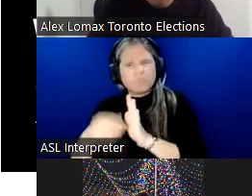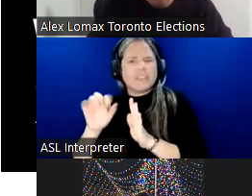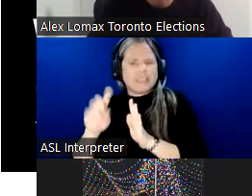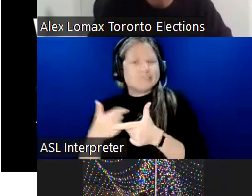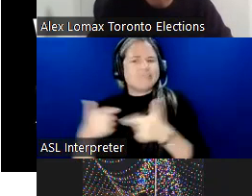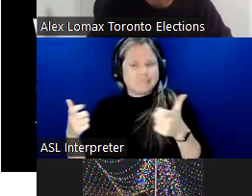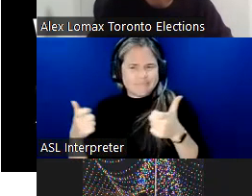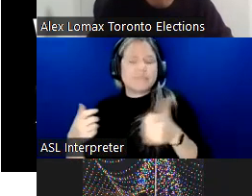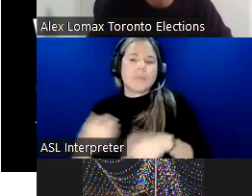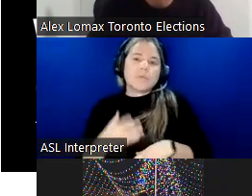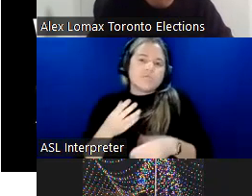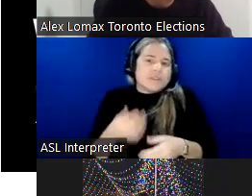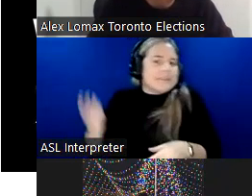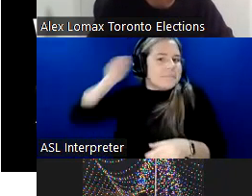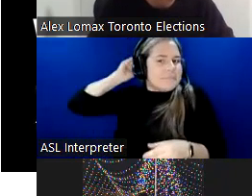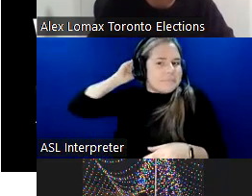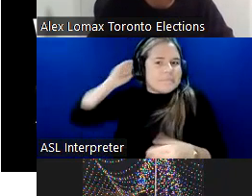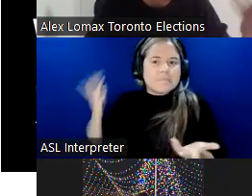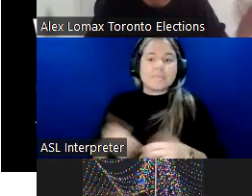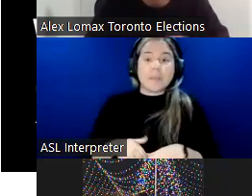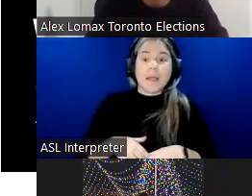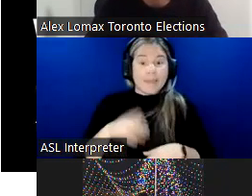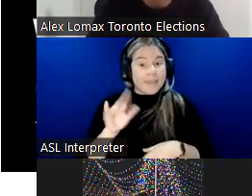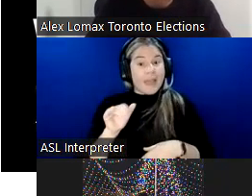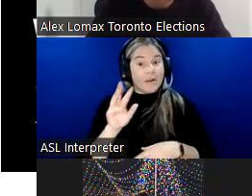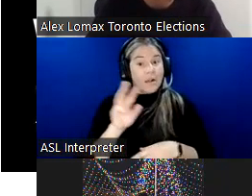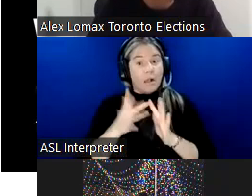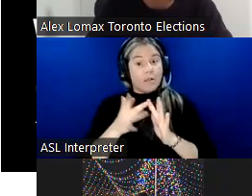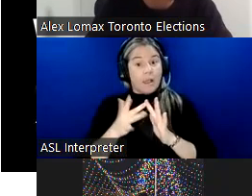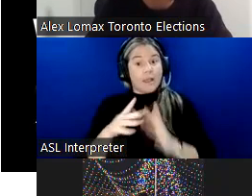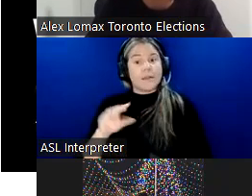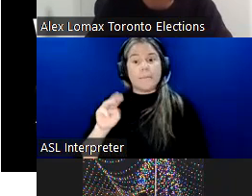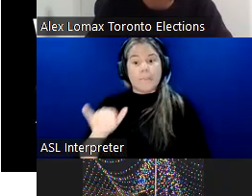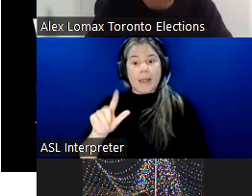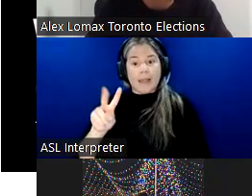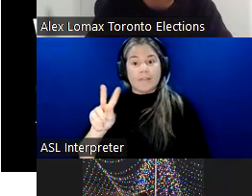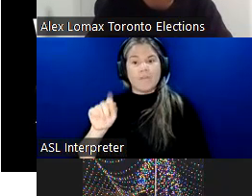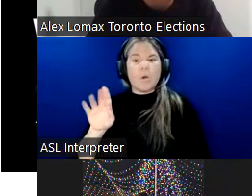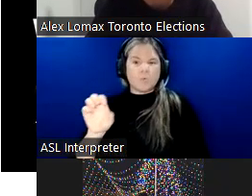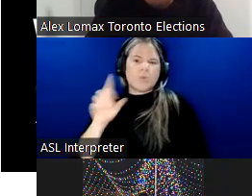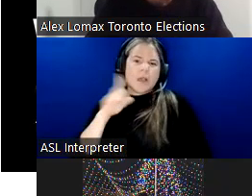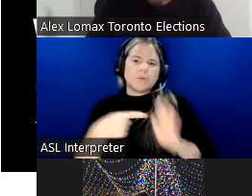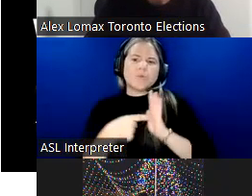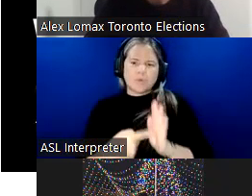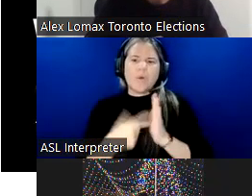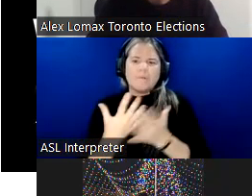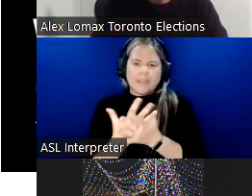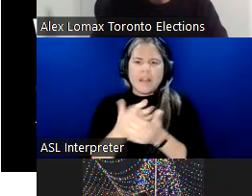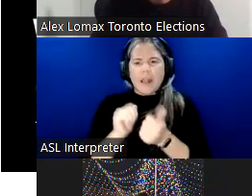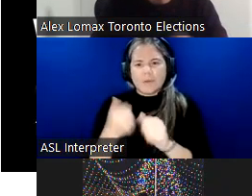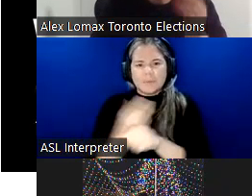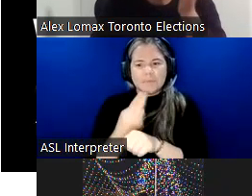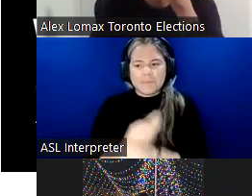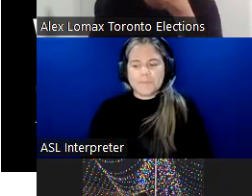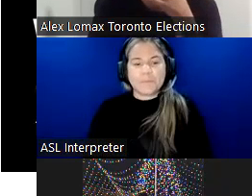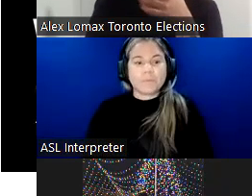one thing to bear in mind. And you can still use the tool MyVote, which I'll show you in the video a little bit later. Okay, now we're going to talk